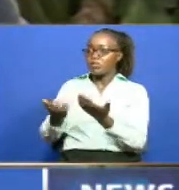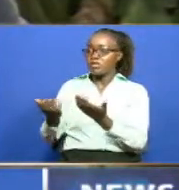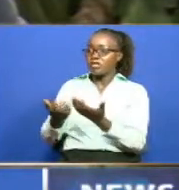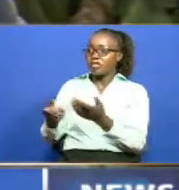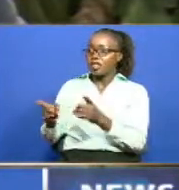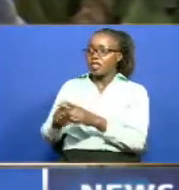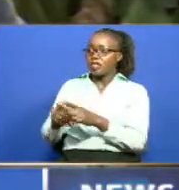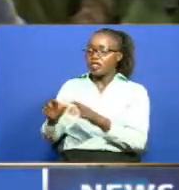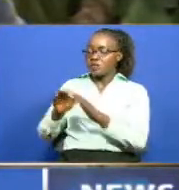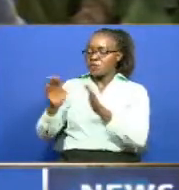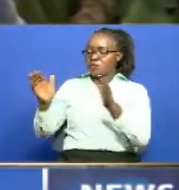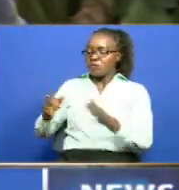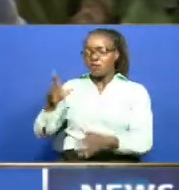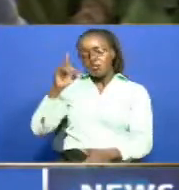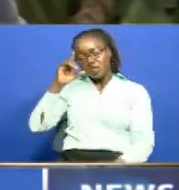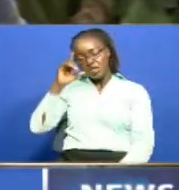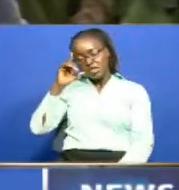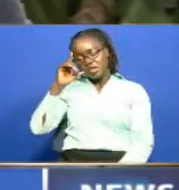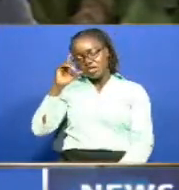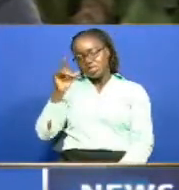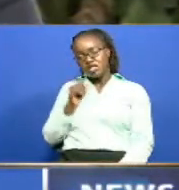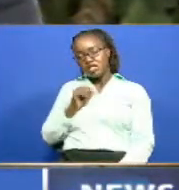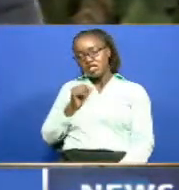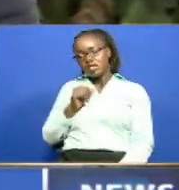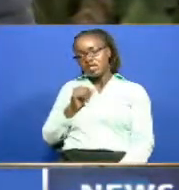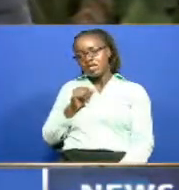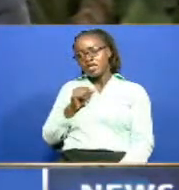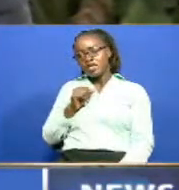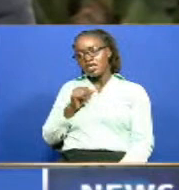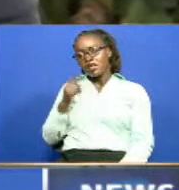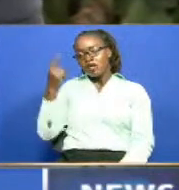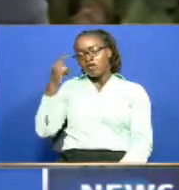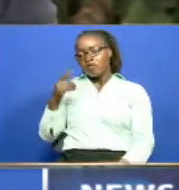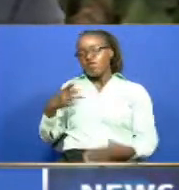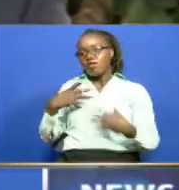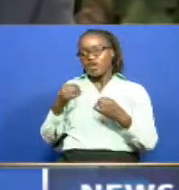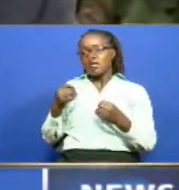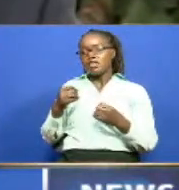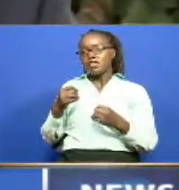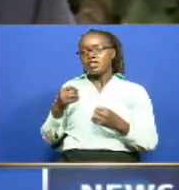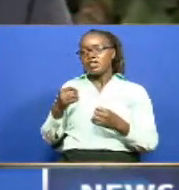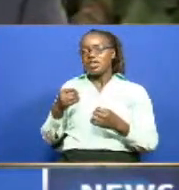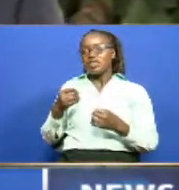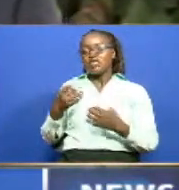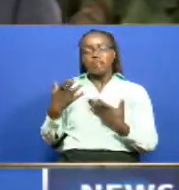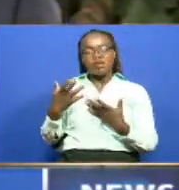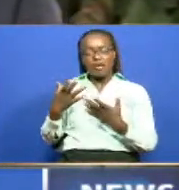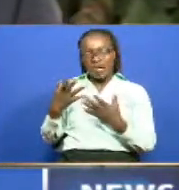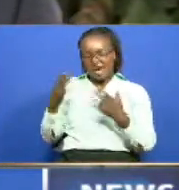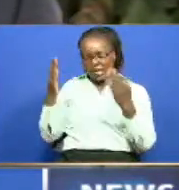making beds, even for the health. There was a lot of reacting towards the health.